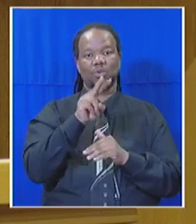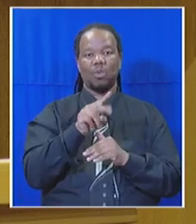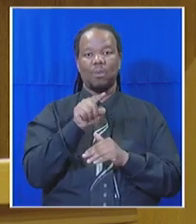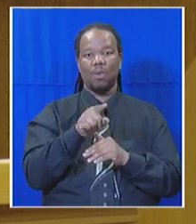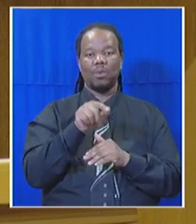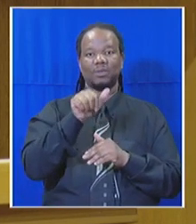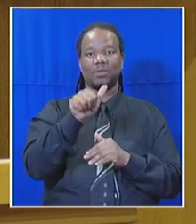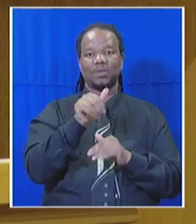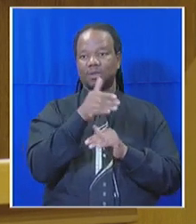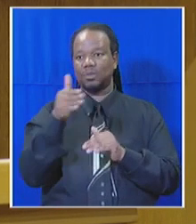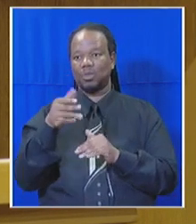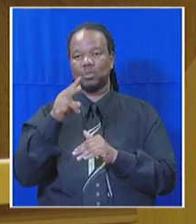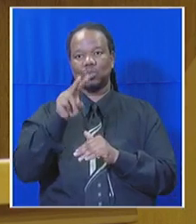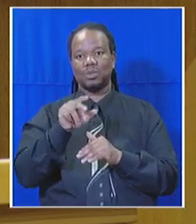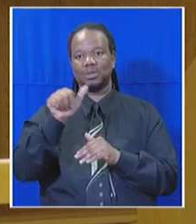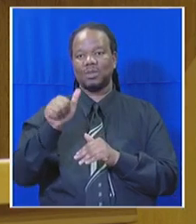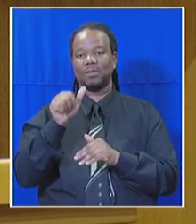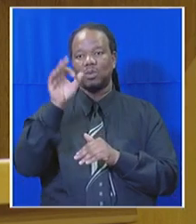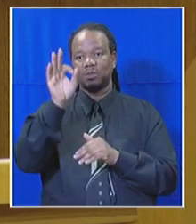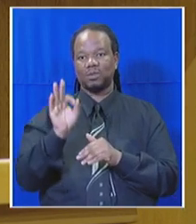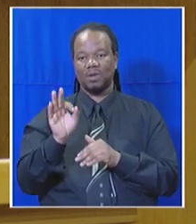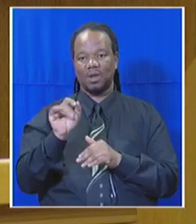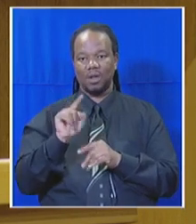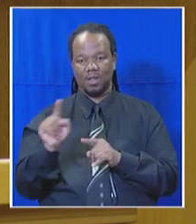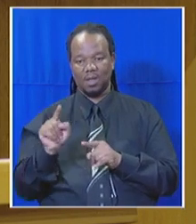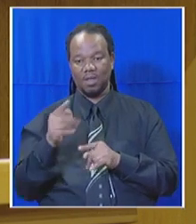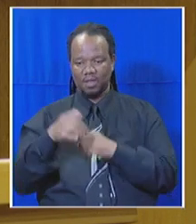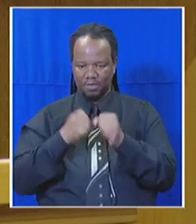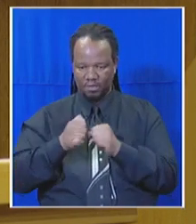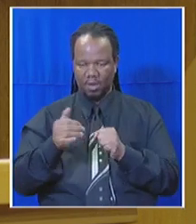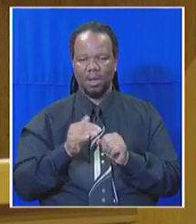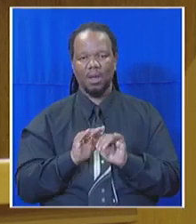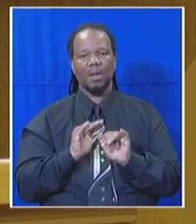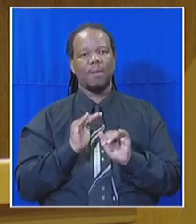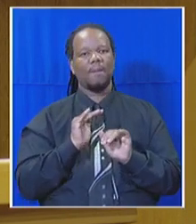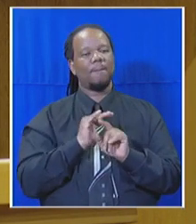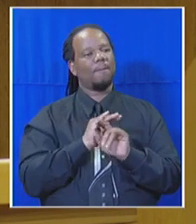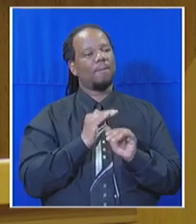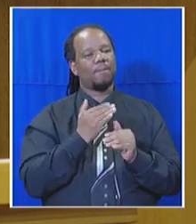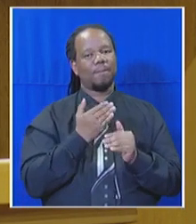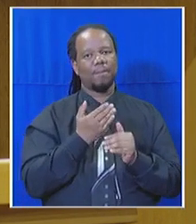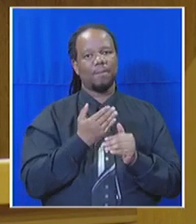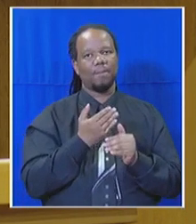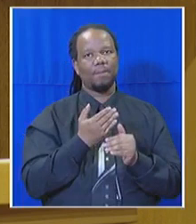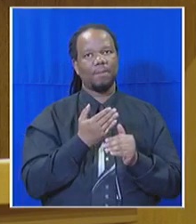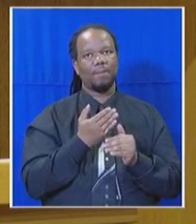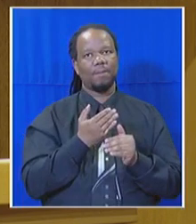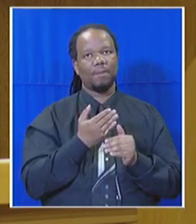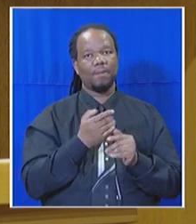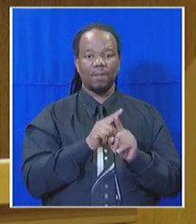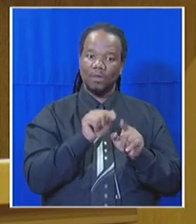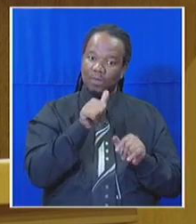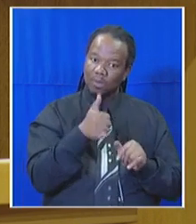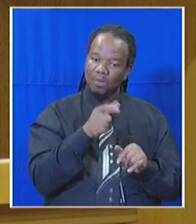to 26.2% in the current year under review. Allowance must be made for unfunded posts, but